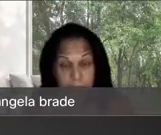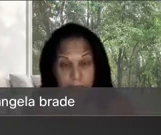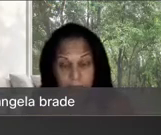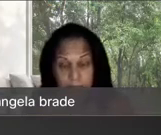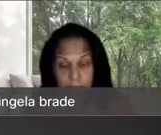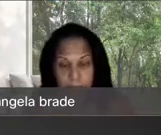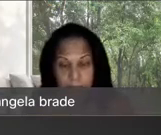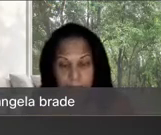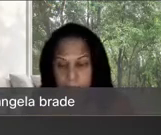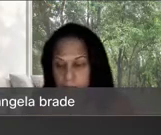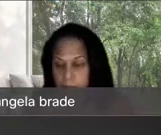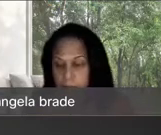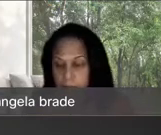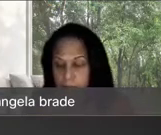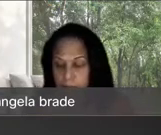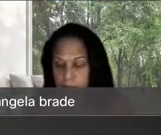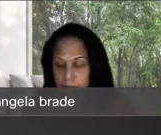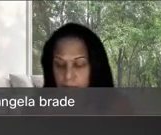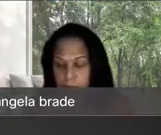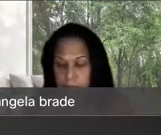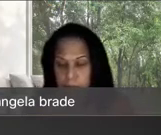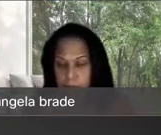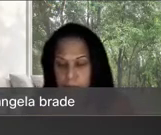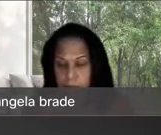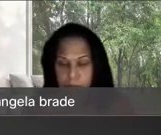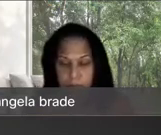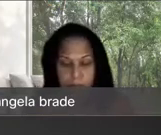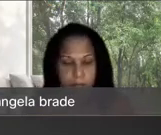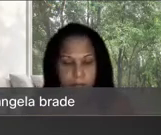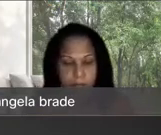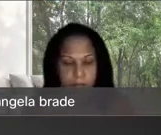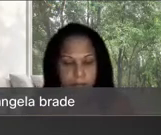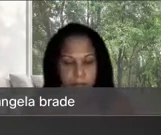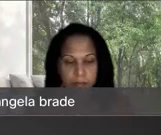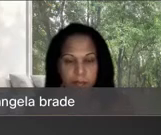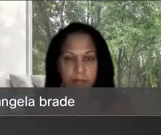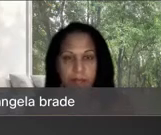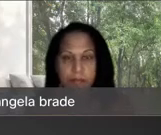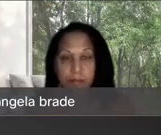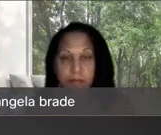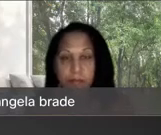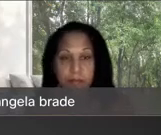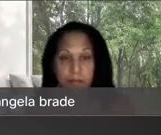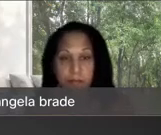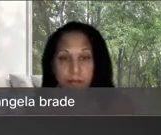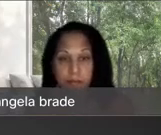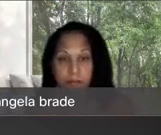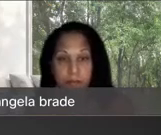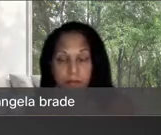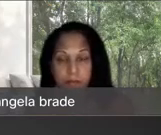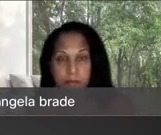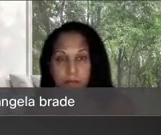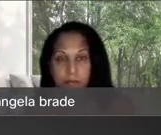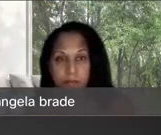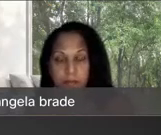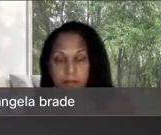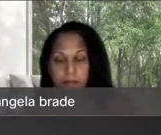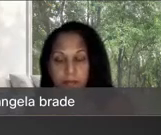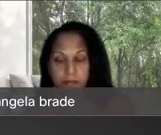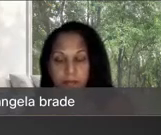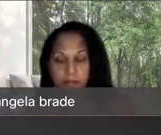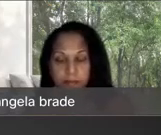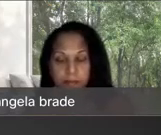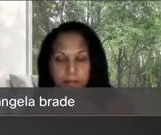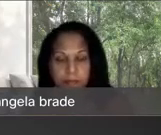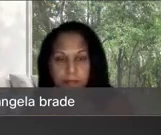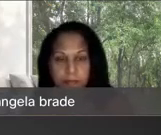to monitor the roadway condition, and it gets assigned an index, or what we call a pavement condition index, which is a PCI number. It's